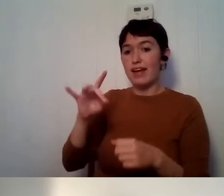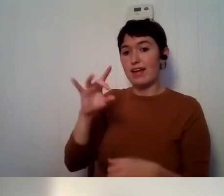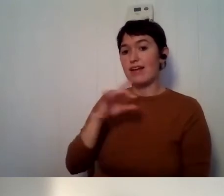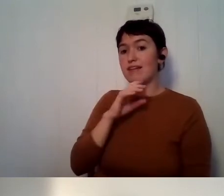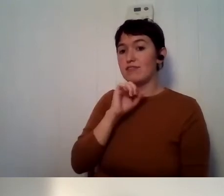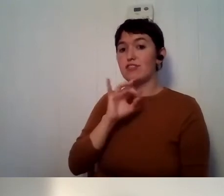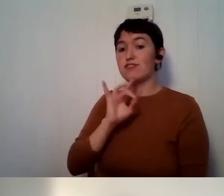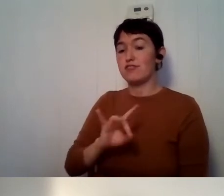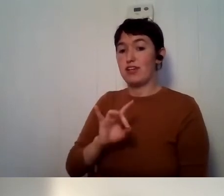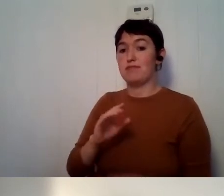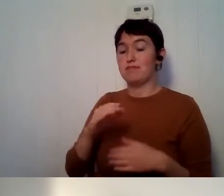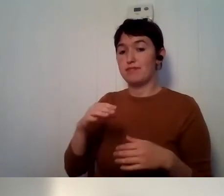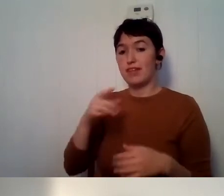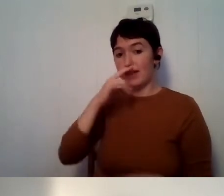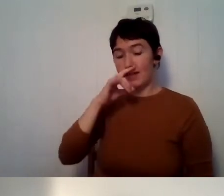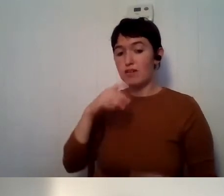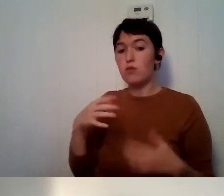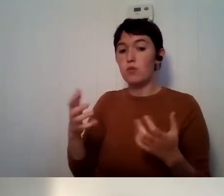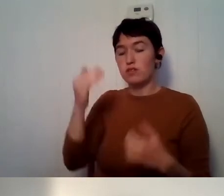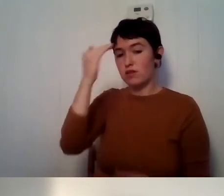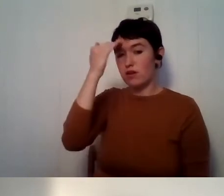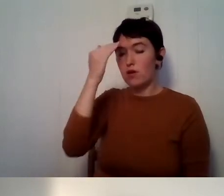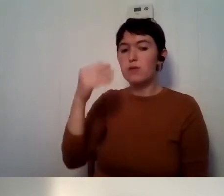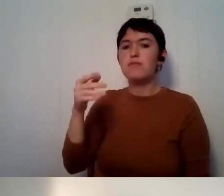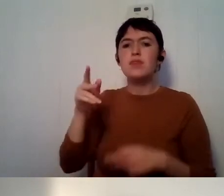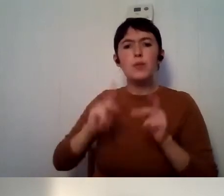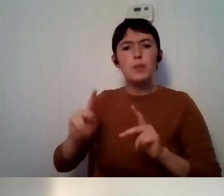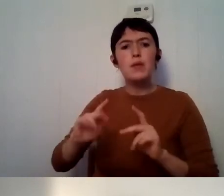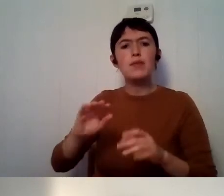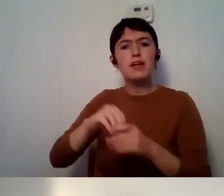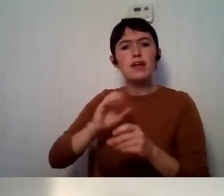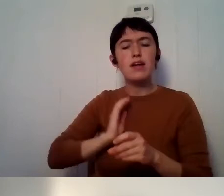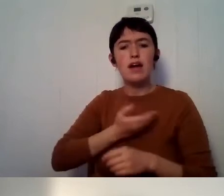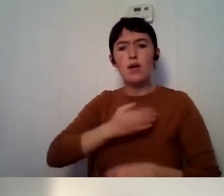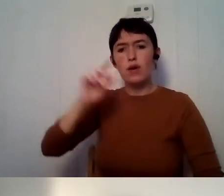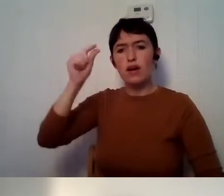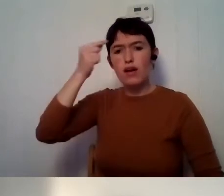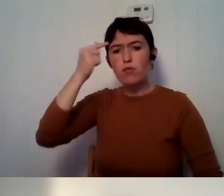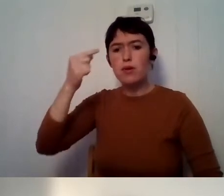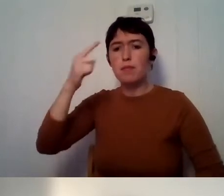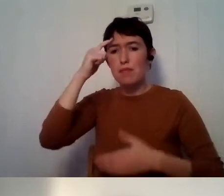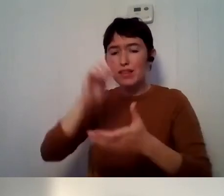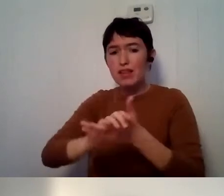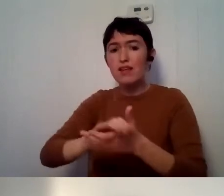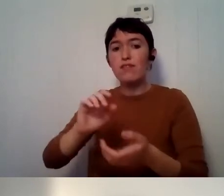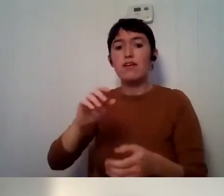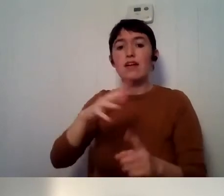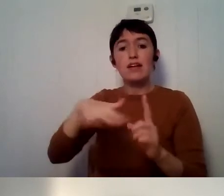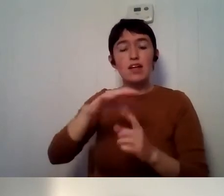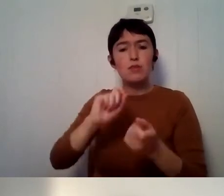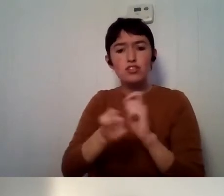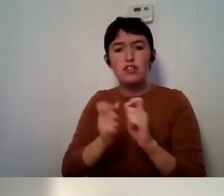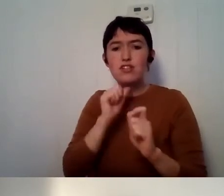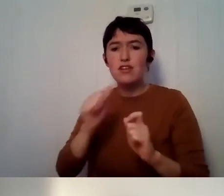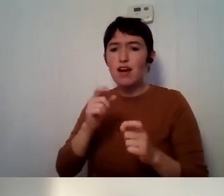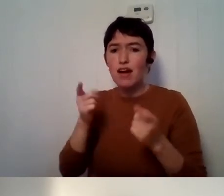people in our government really not believe that climate change is happening, or do they just not believe that it's important? That's from Layla. That is a